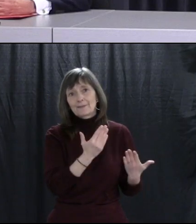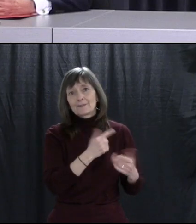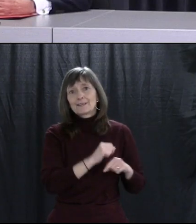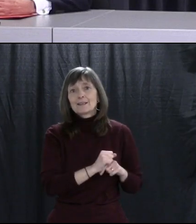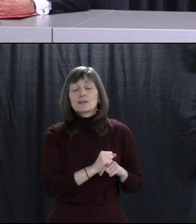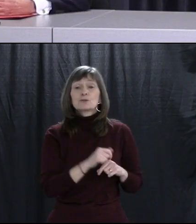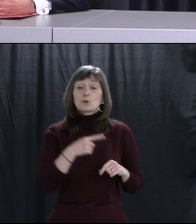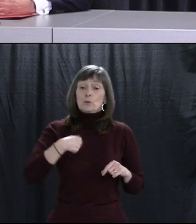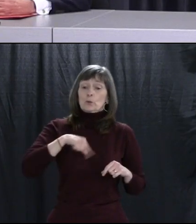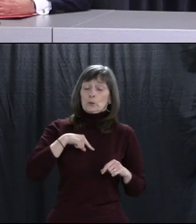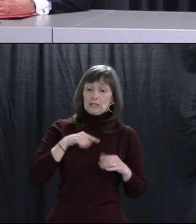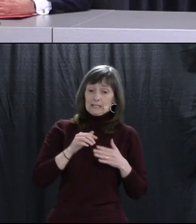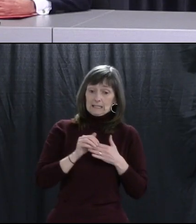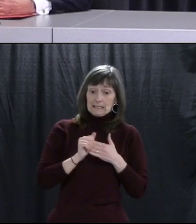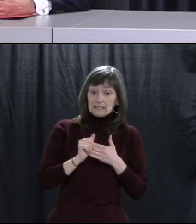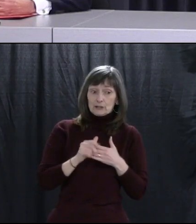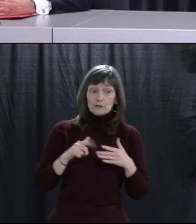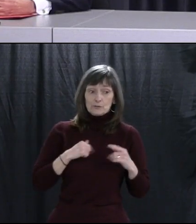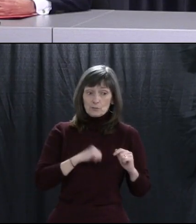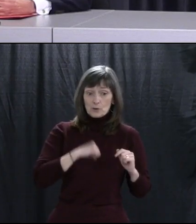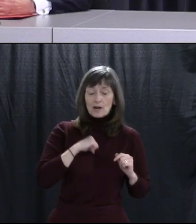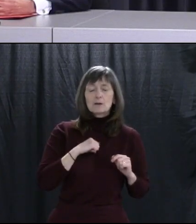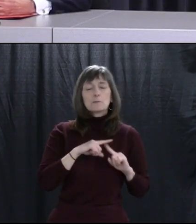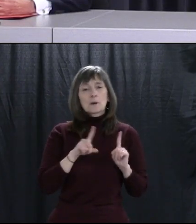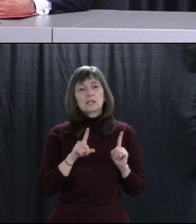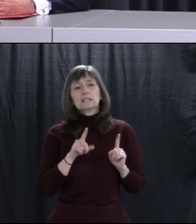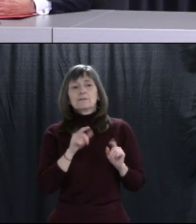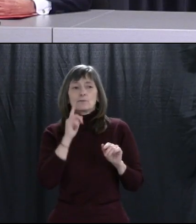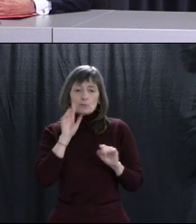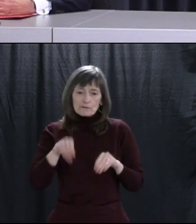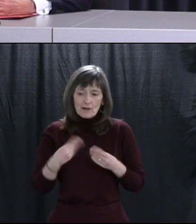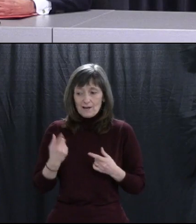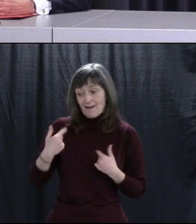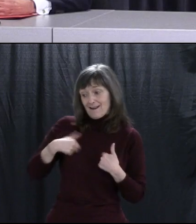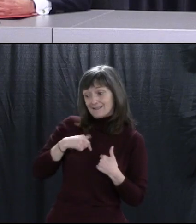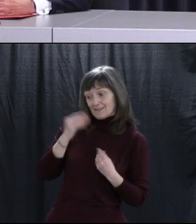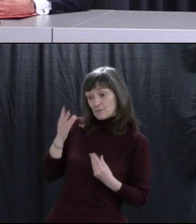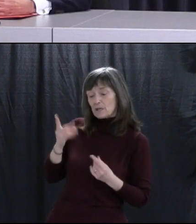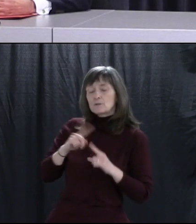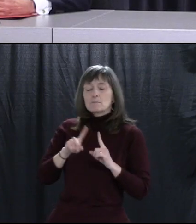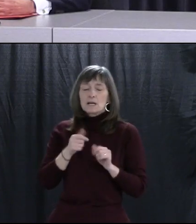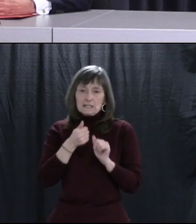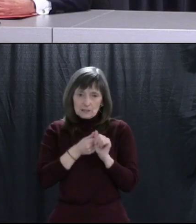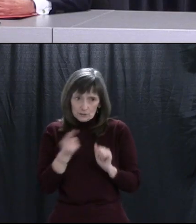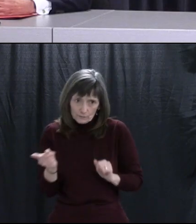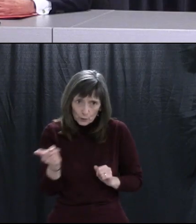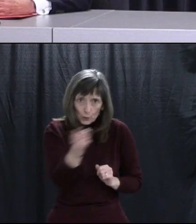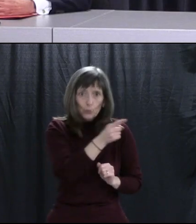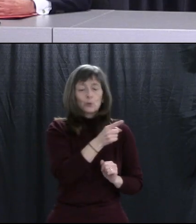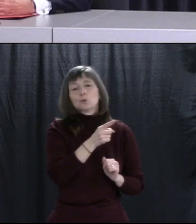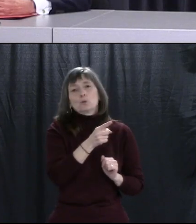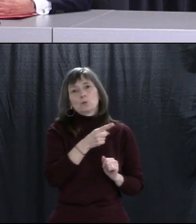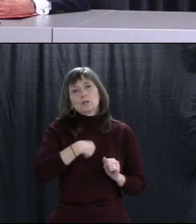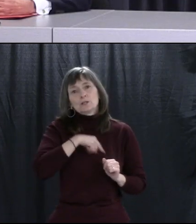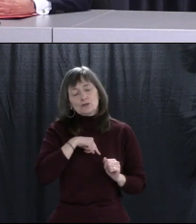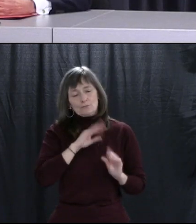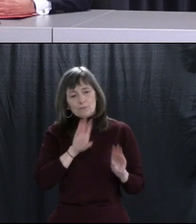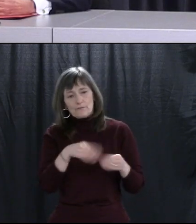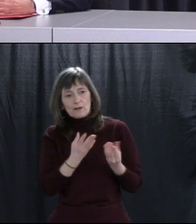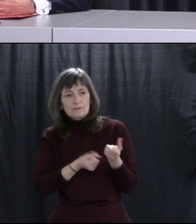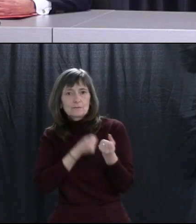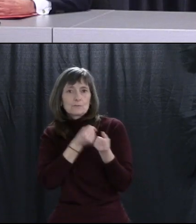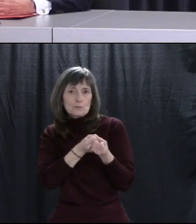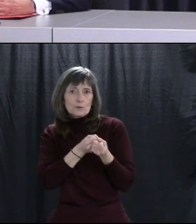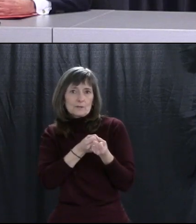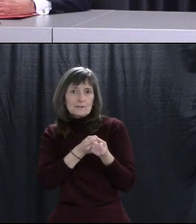leaders in our province, but to every single community, every single resident across this province. And I can say that on behalf of every